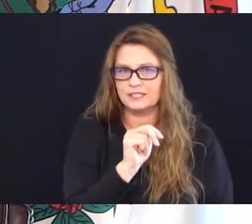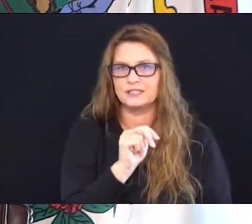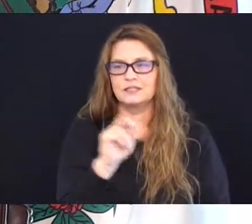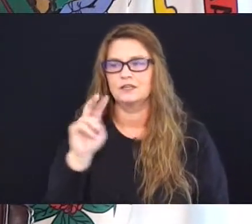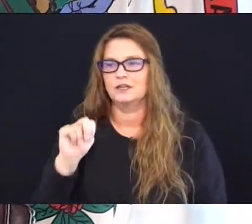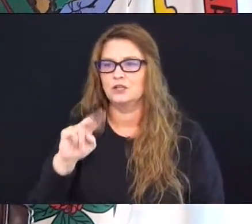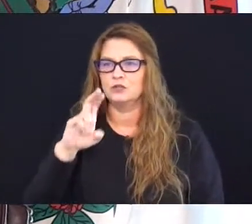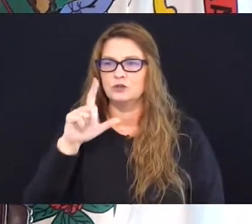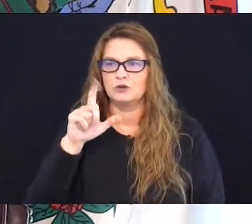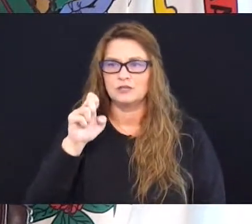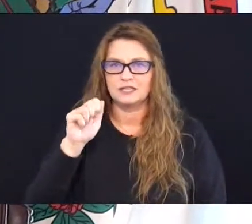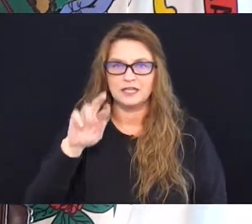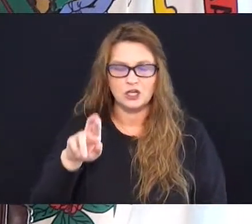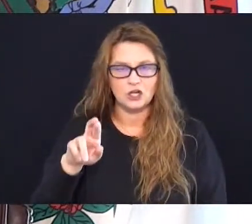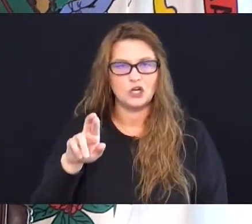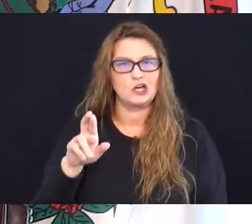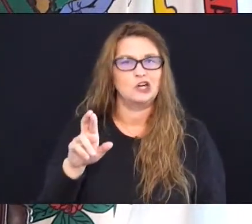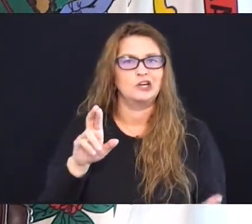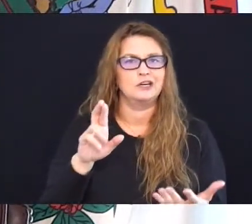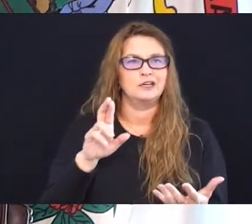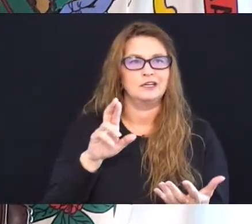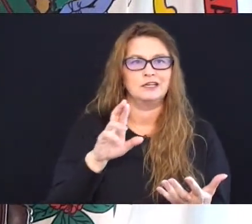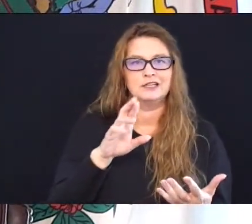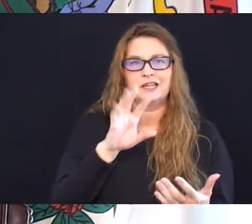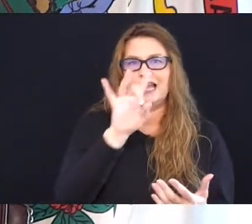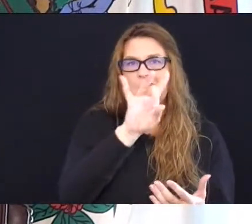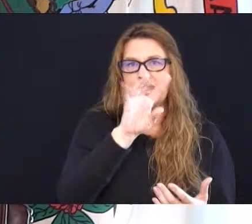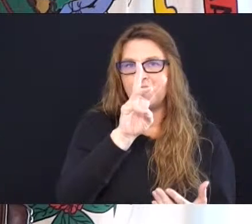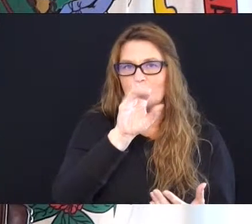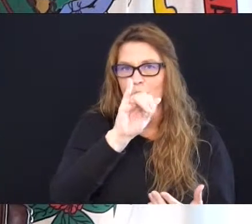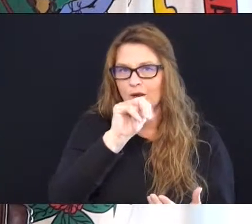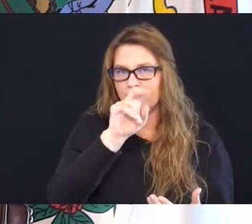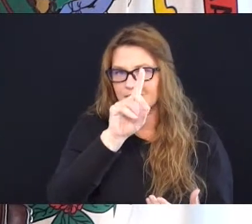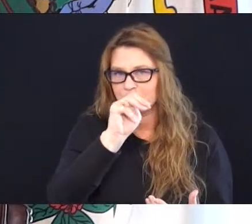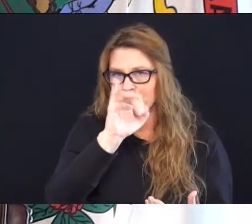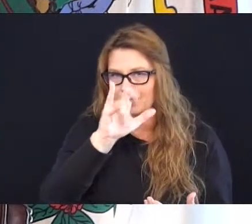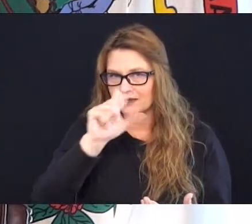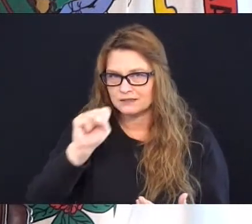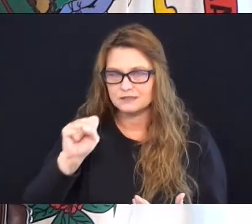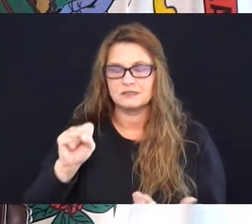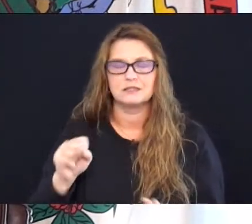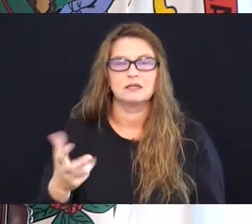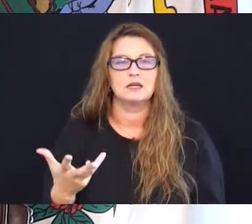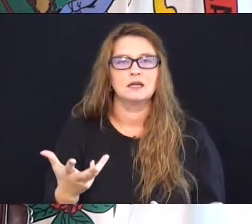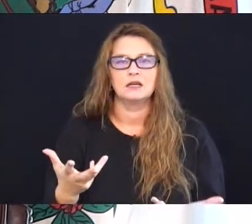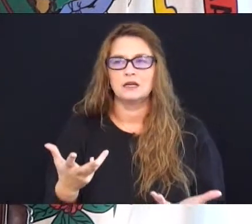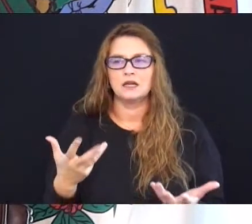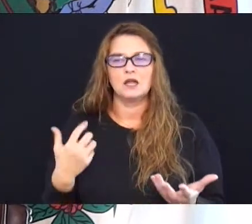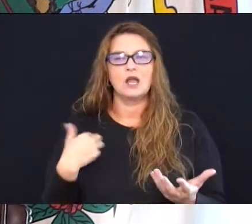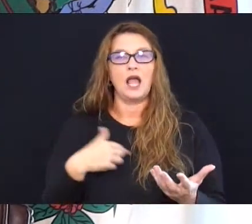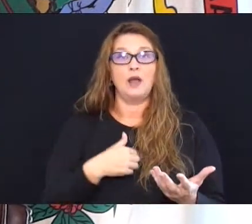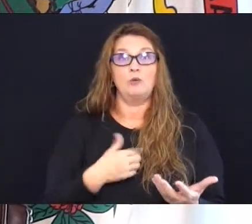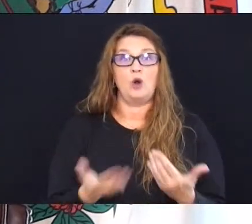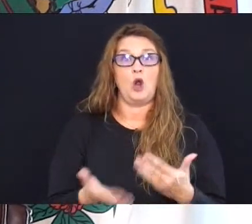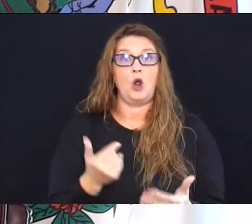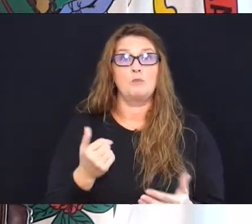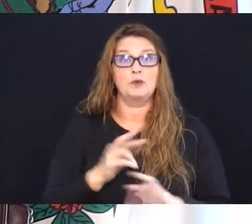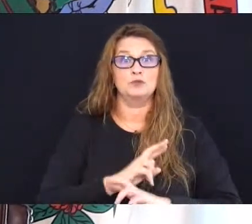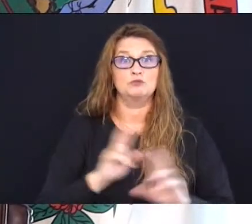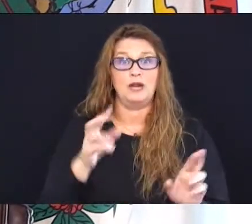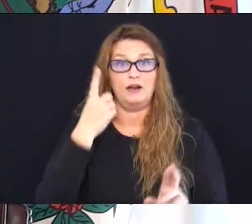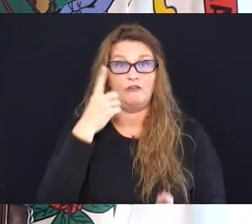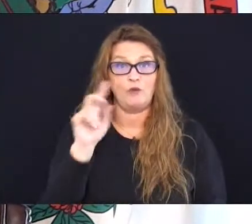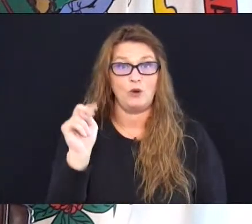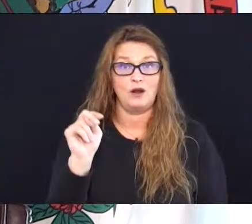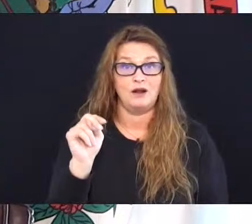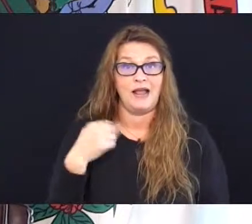nuclear deal, or chase the next 8 windmills, and we're on the verge of nuclear war.